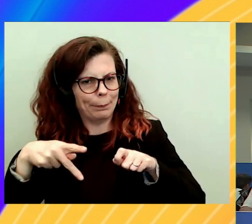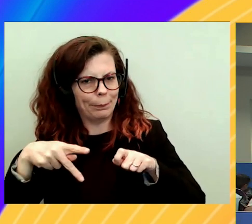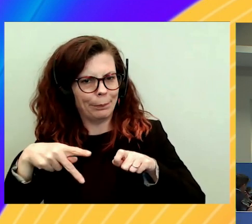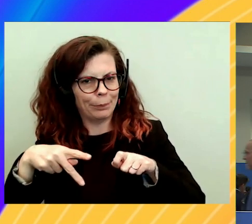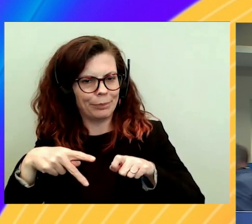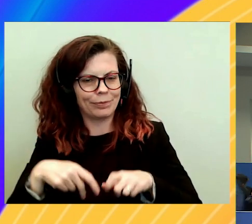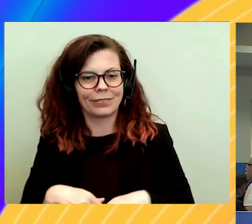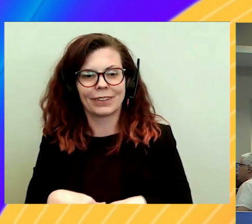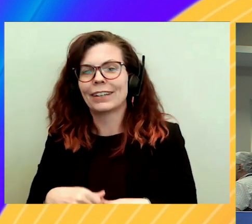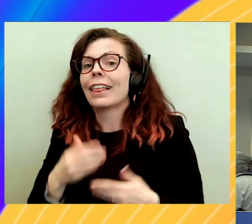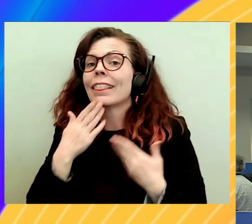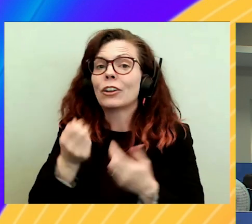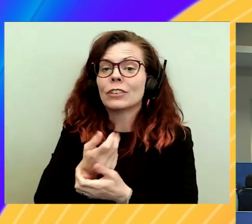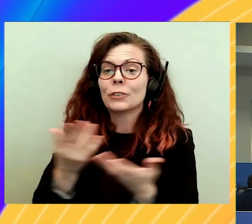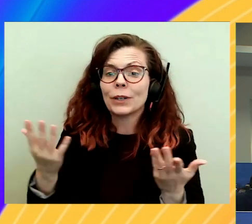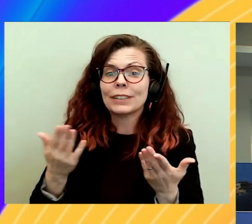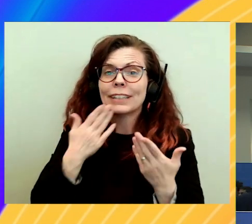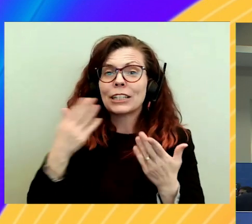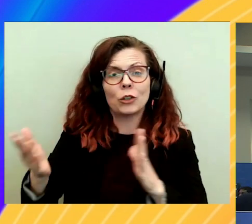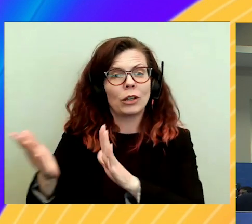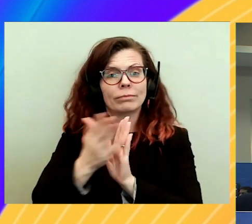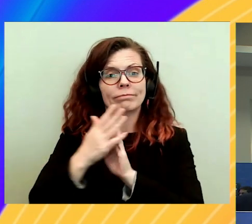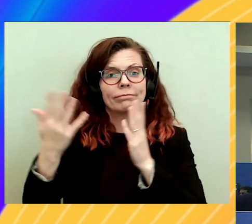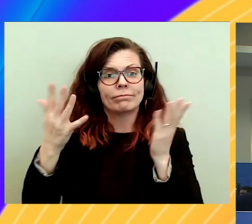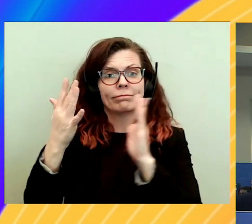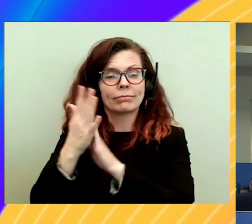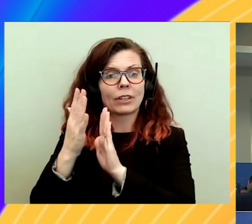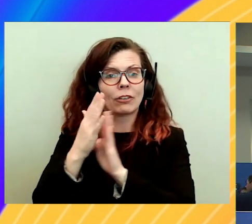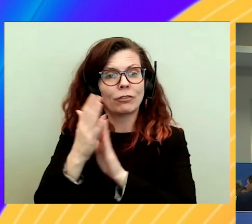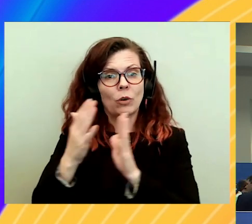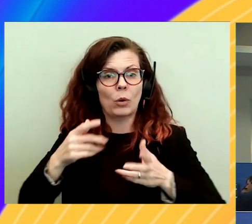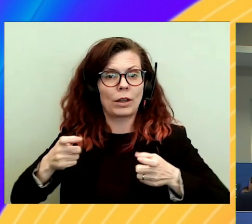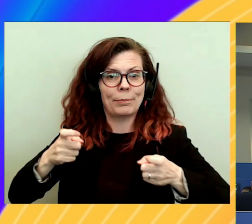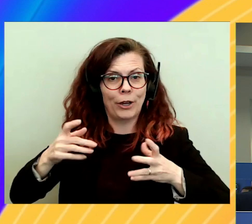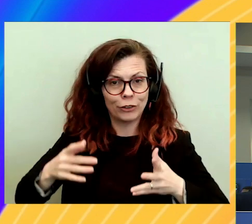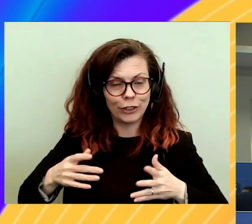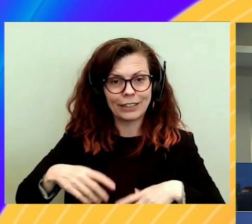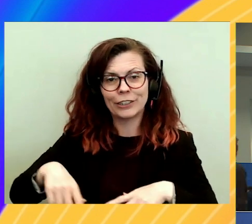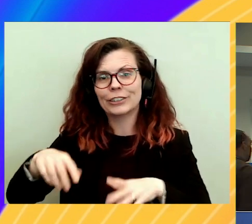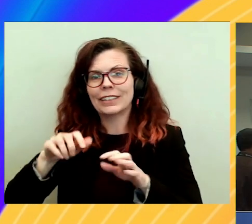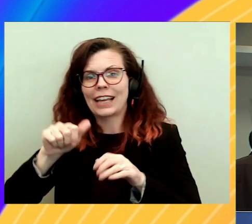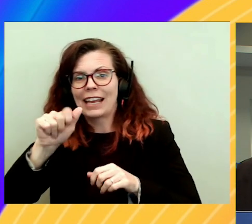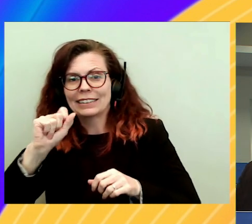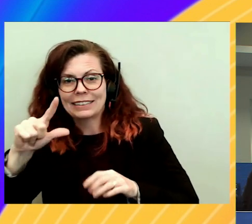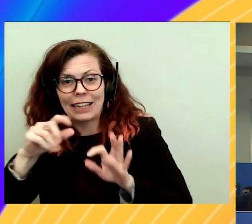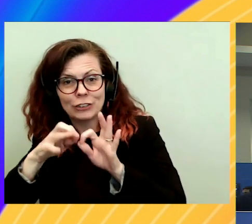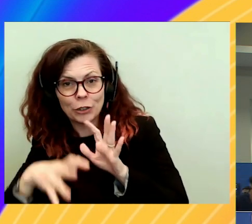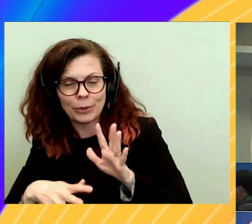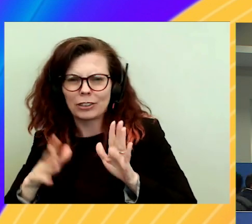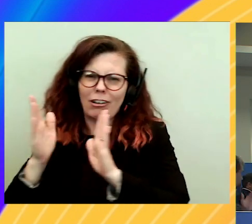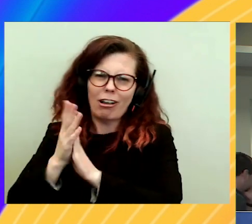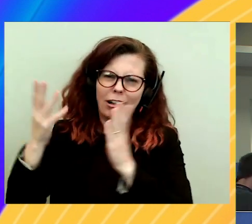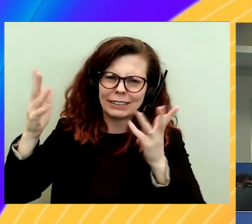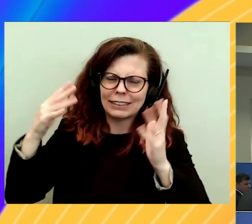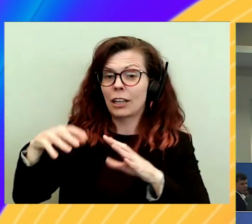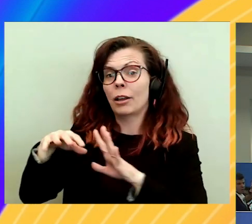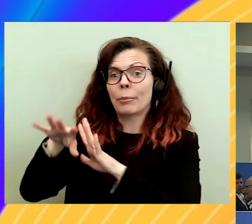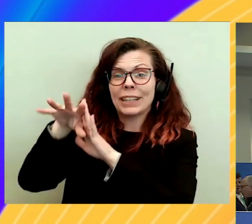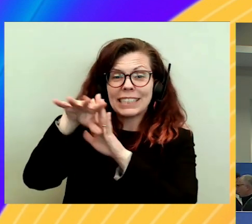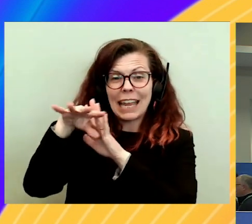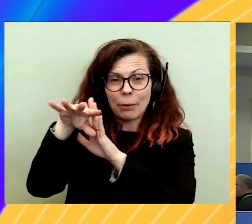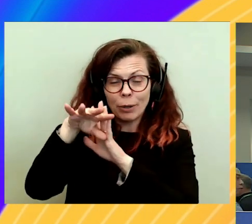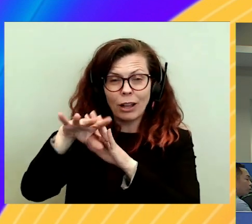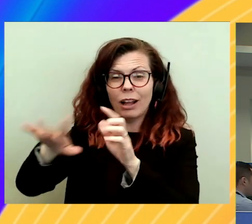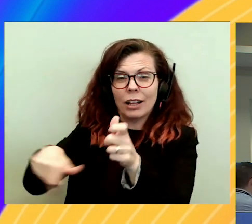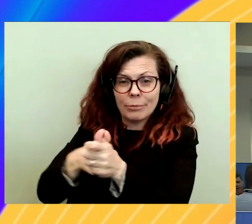everyone. Thank you so much. Round of applause to our moderators, our awesome ASL interpreters, Absolutely. our awesome camera crew in the background. Definitely not